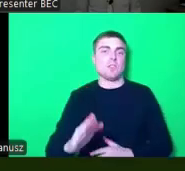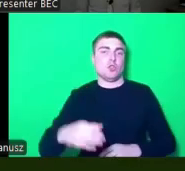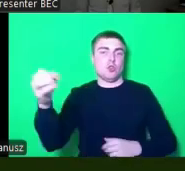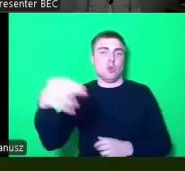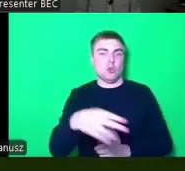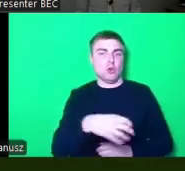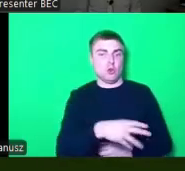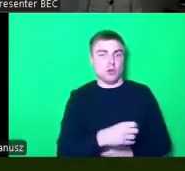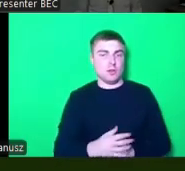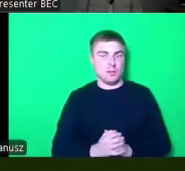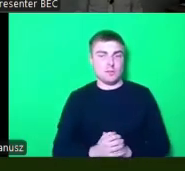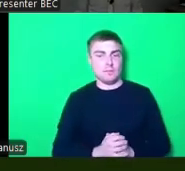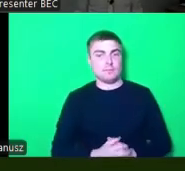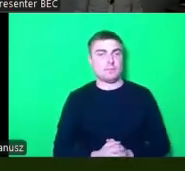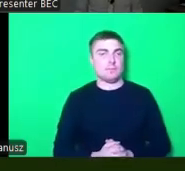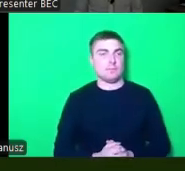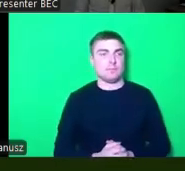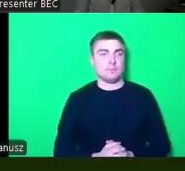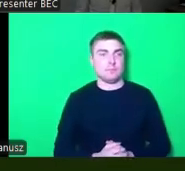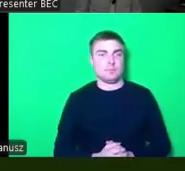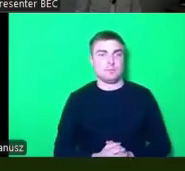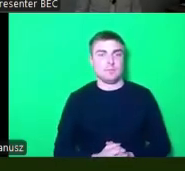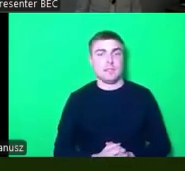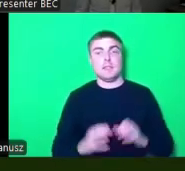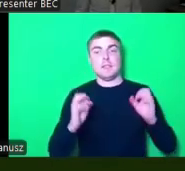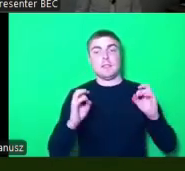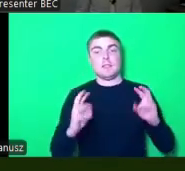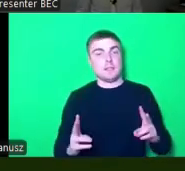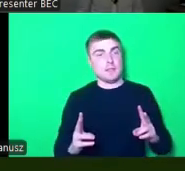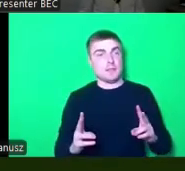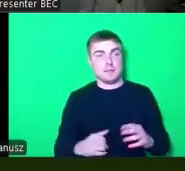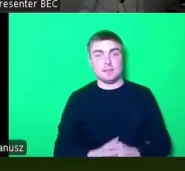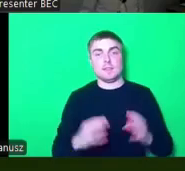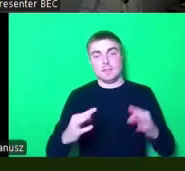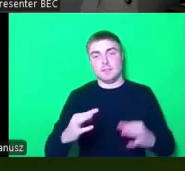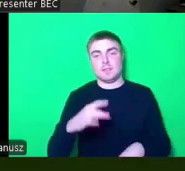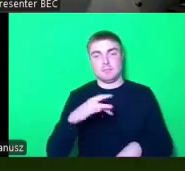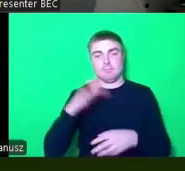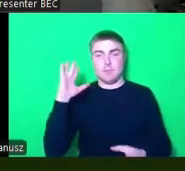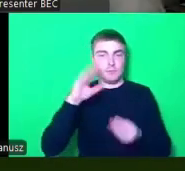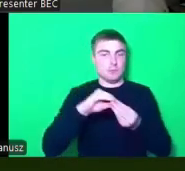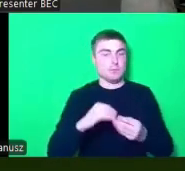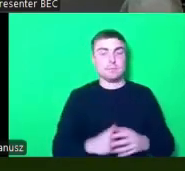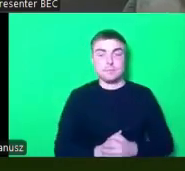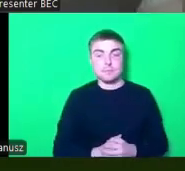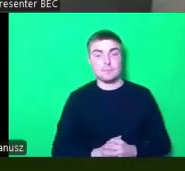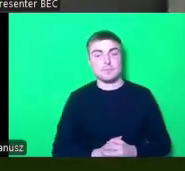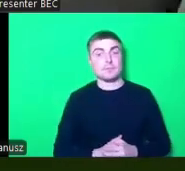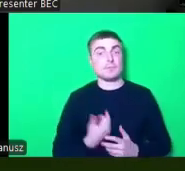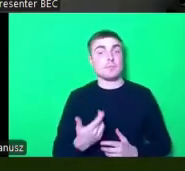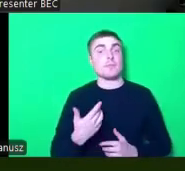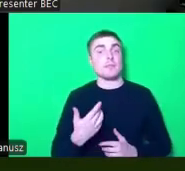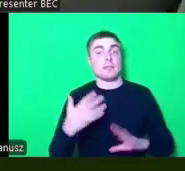in recent years. Okay, so let's come to conclusions. Climate smart management